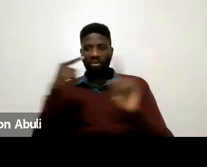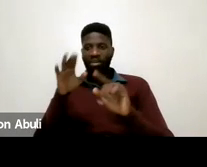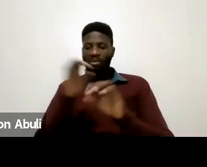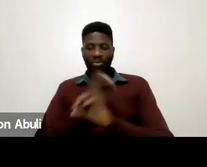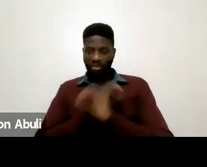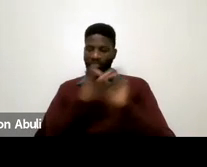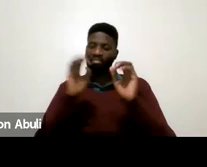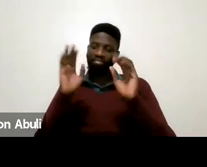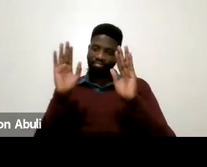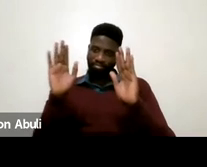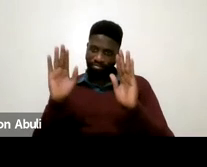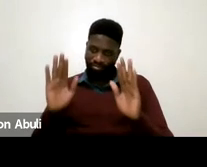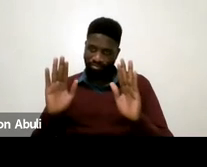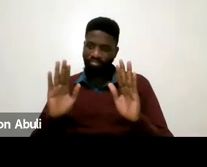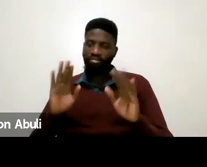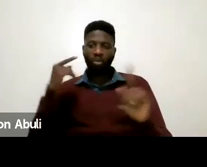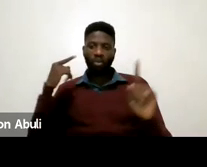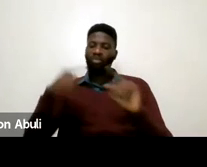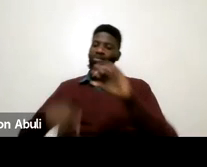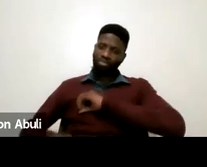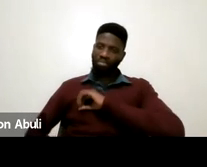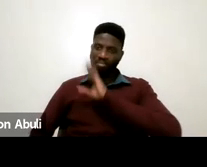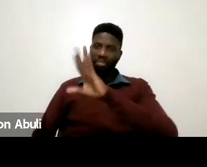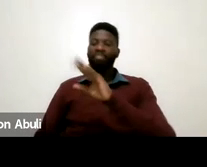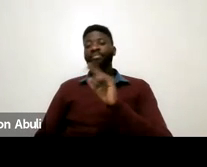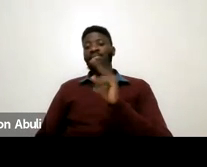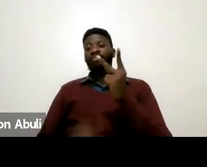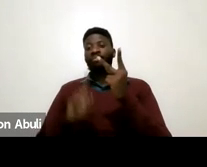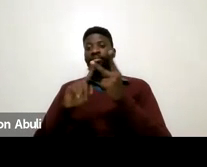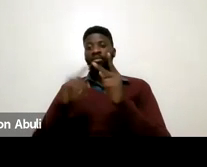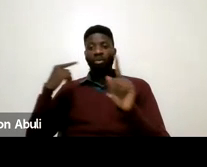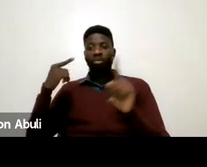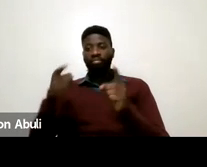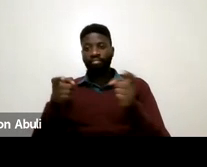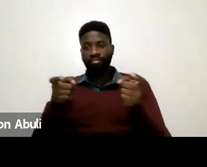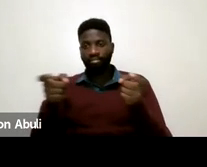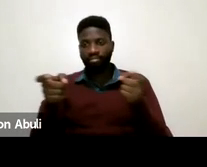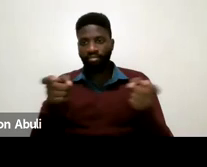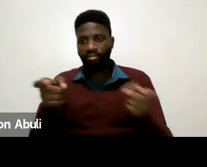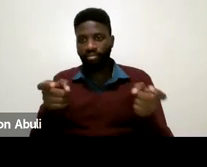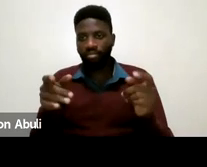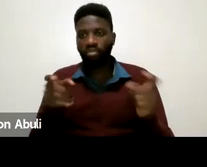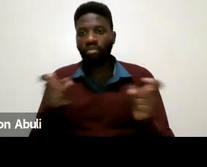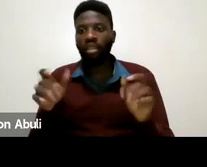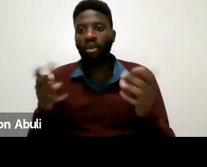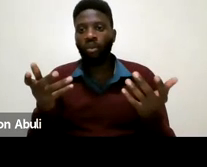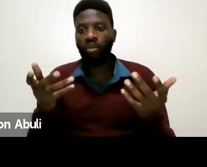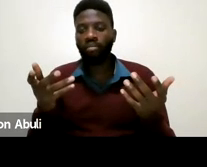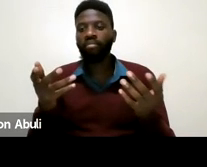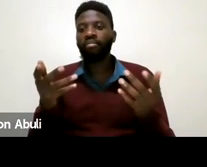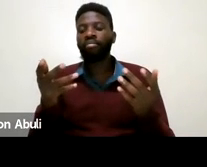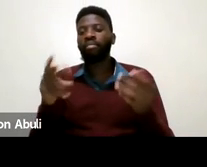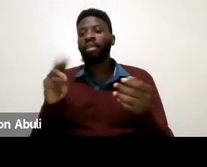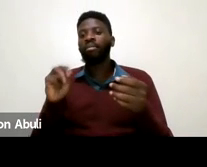it's important to own your goal. Number two is to control the goal. How do you control the goal? I want somebody from